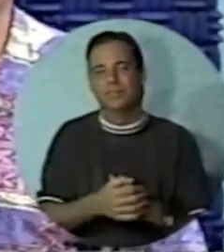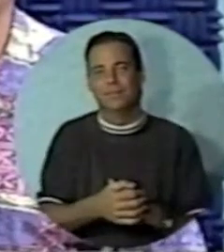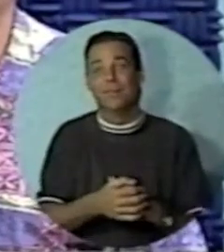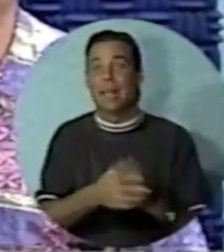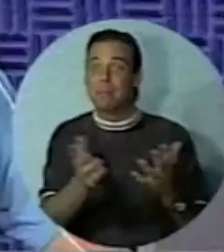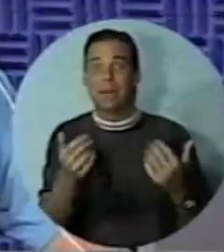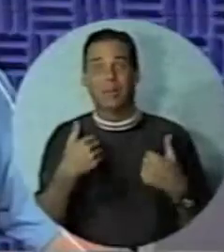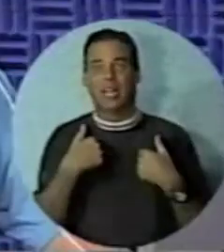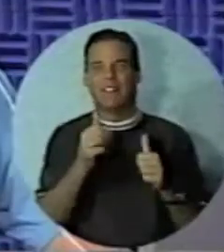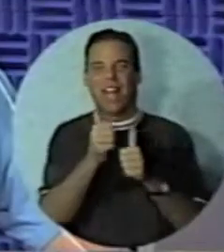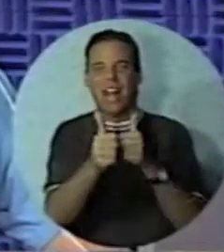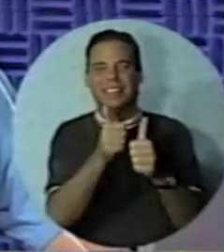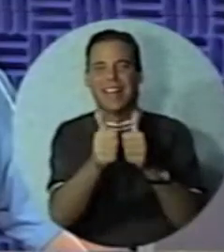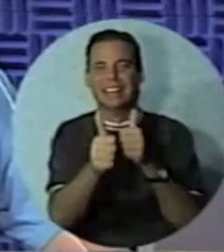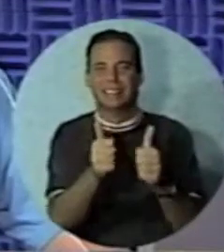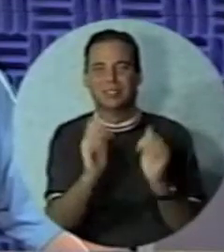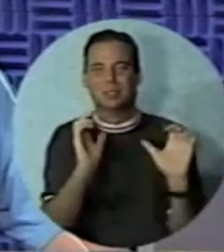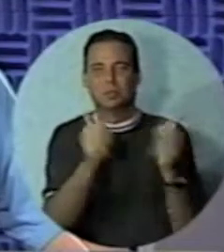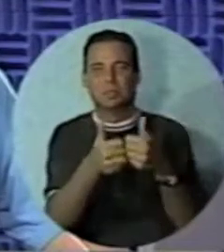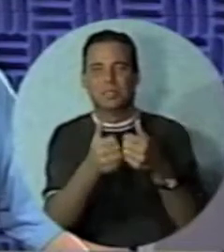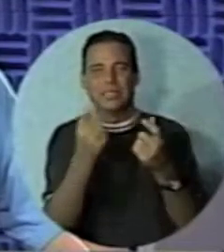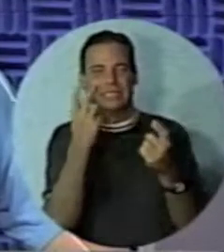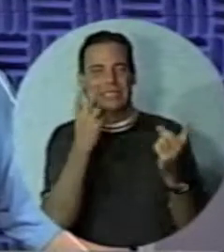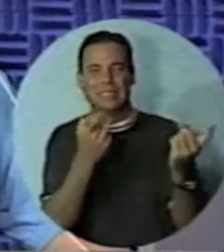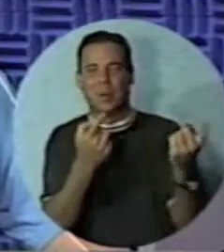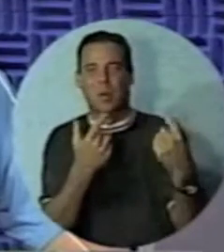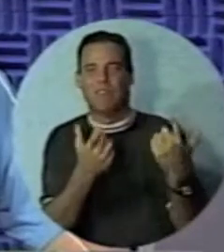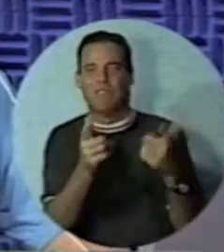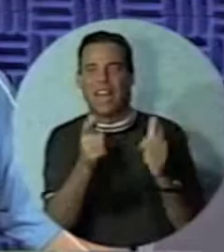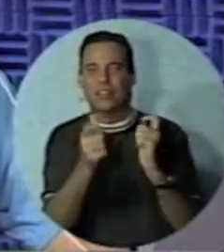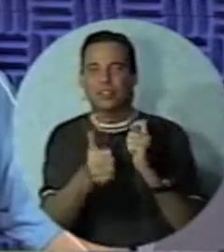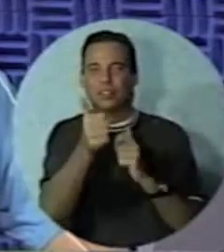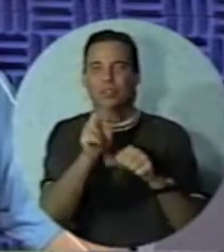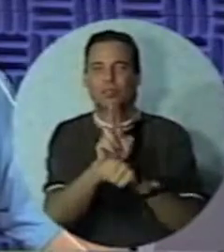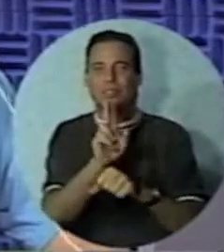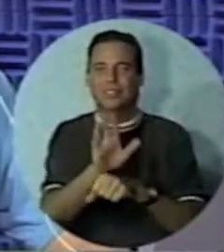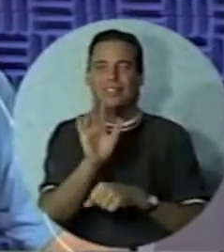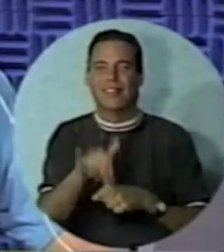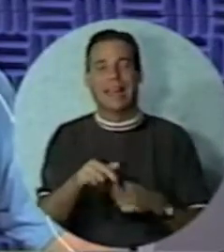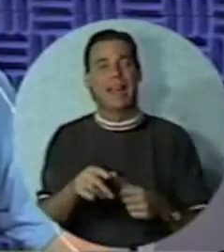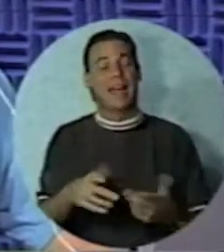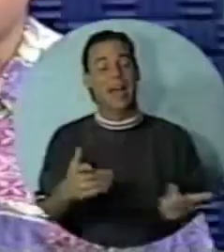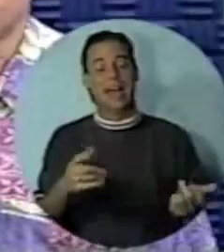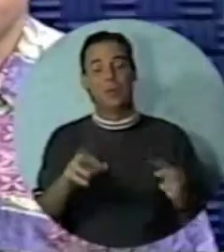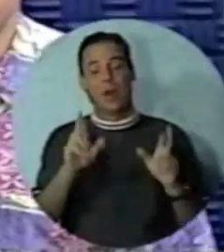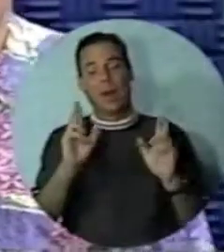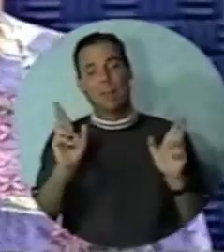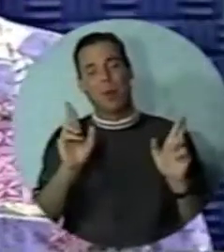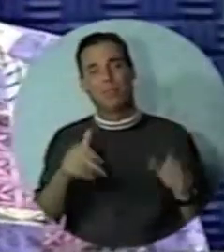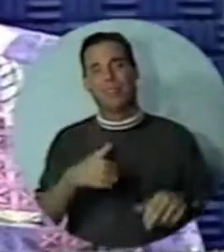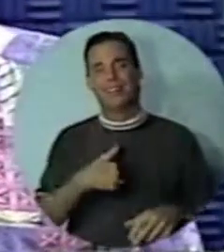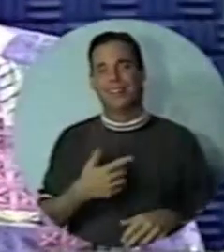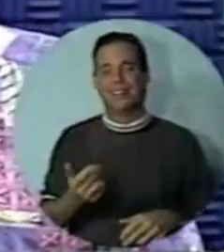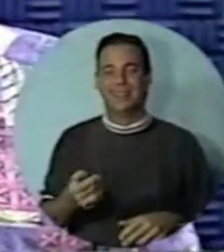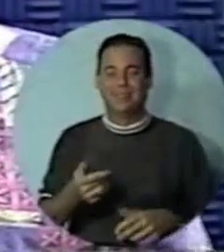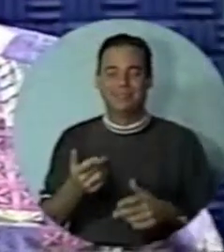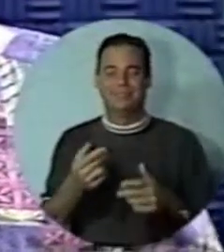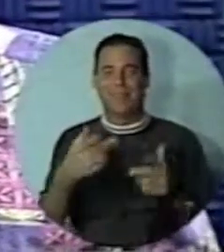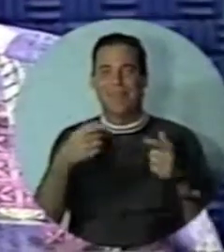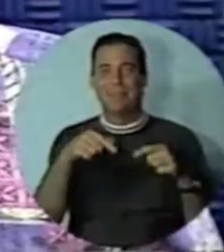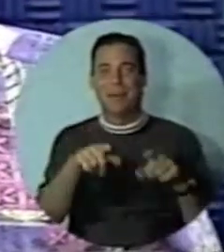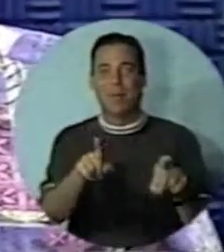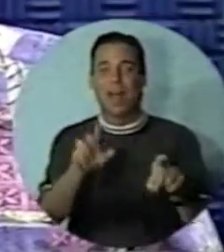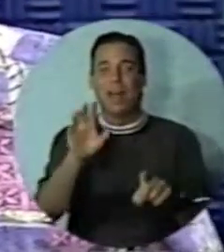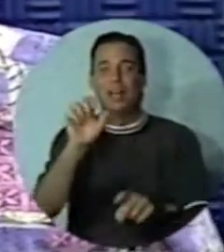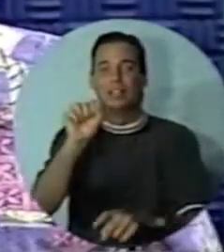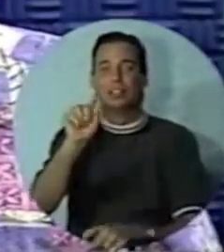a contest sometime to see who's faster at their mouse. That's what I'm hoping. Well, meanwhile, Sterling